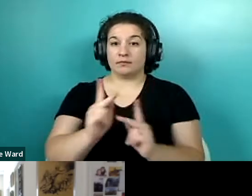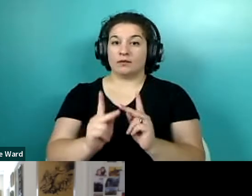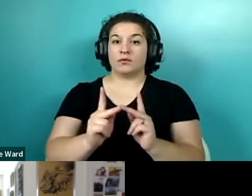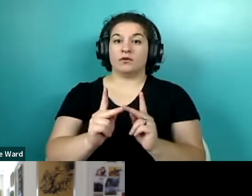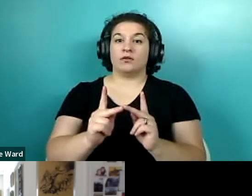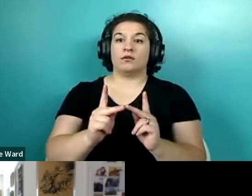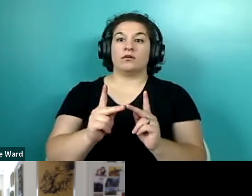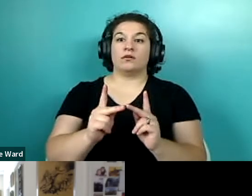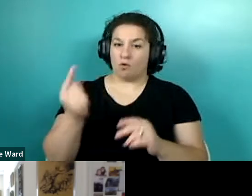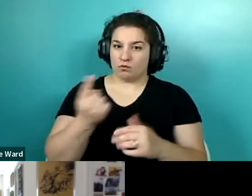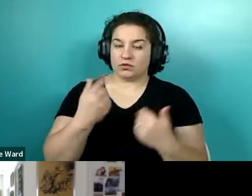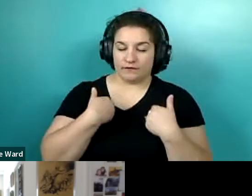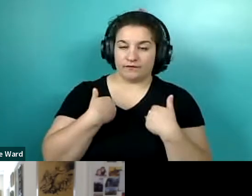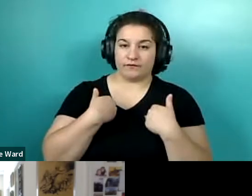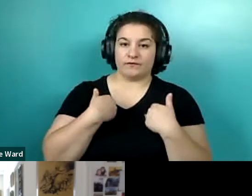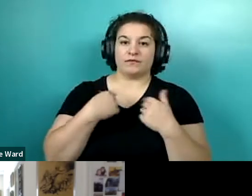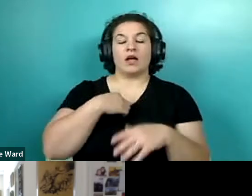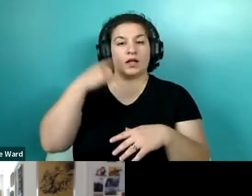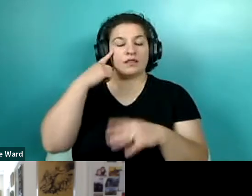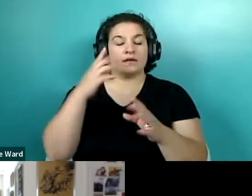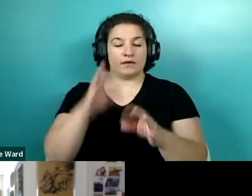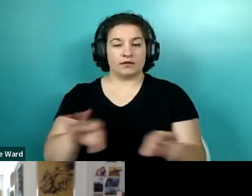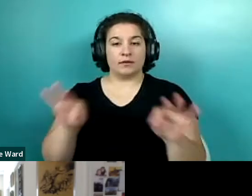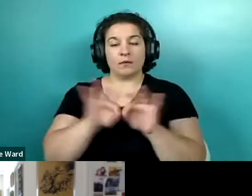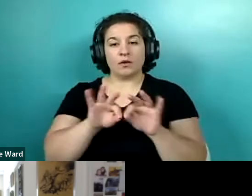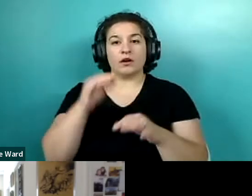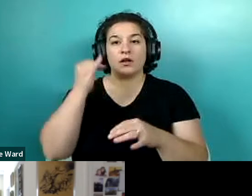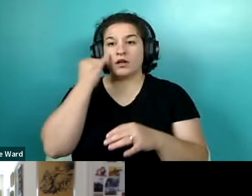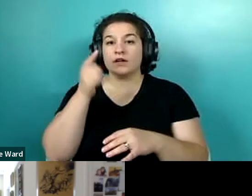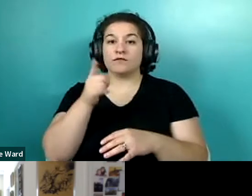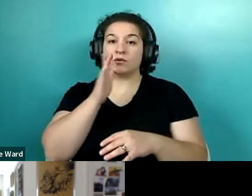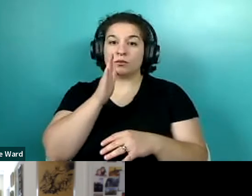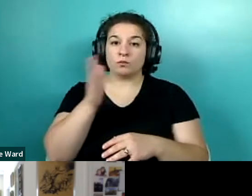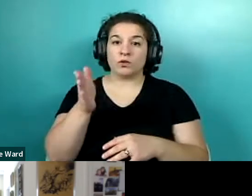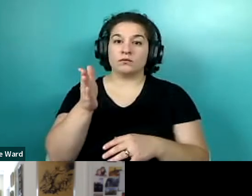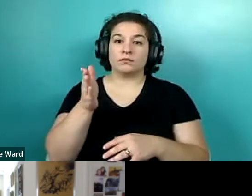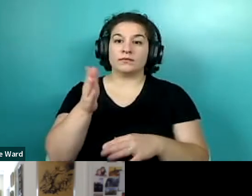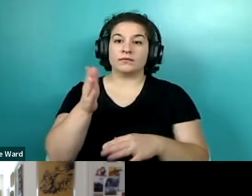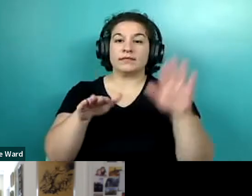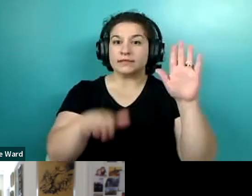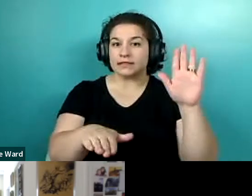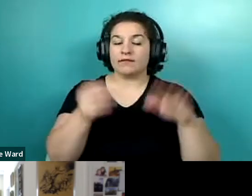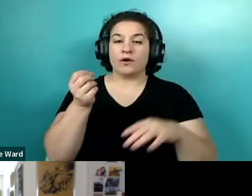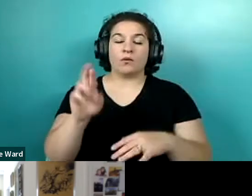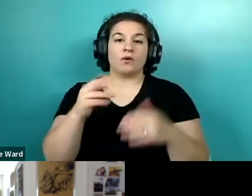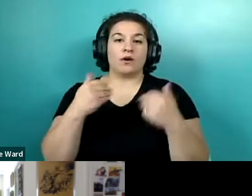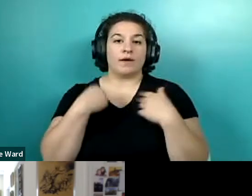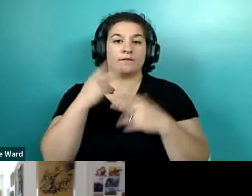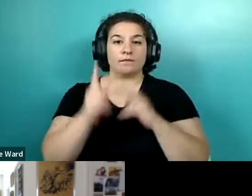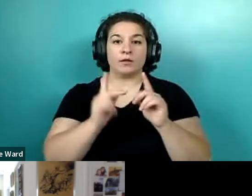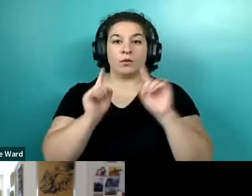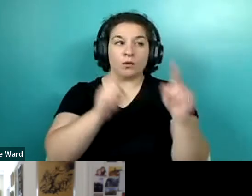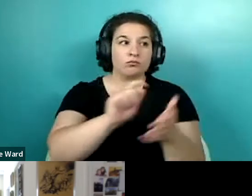there. I think it's important if you're going to be testifying or you're going to be having people go and write letters or